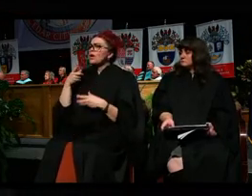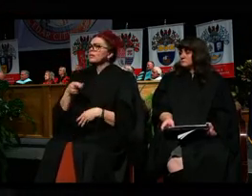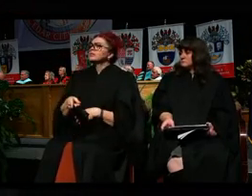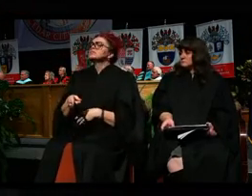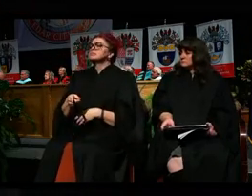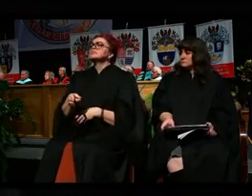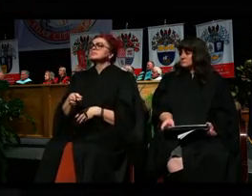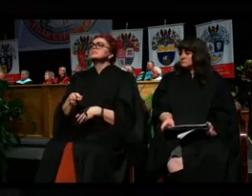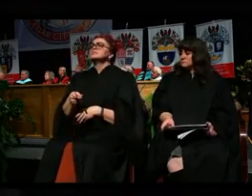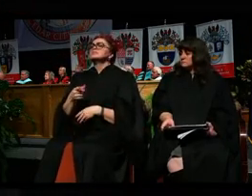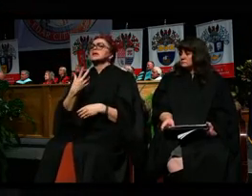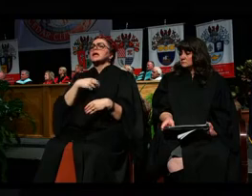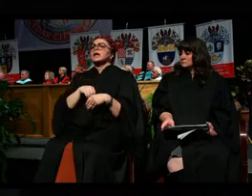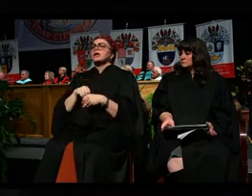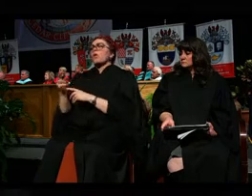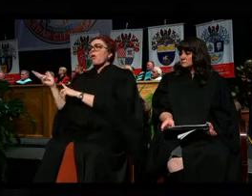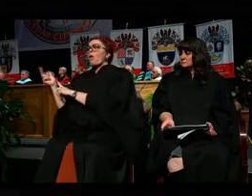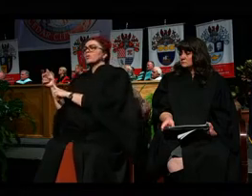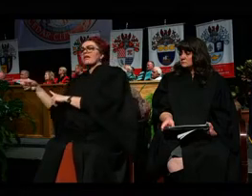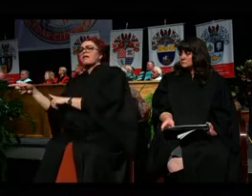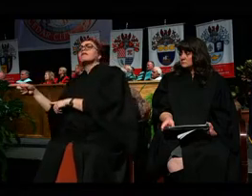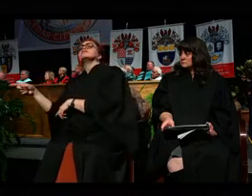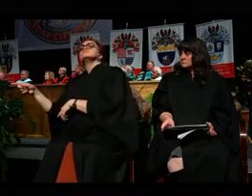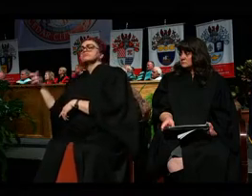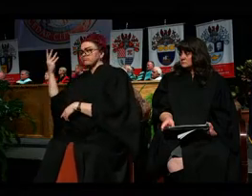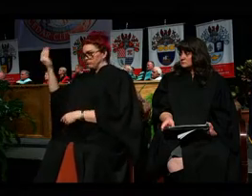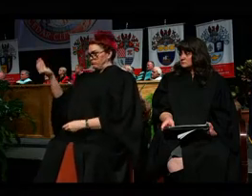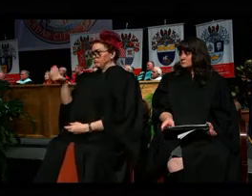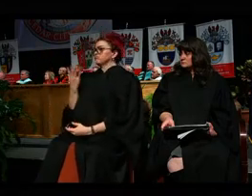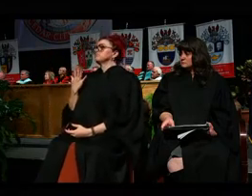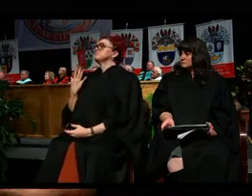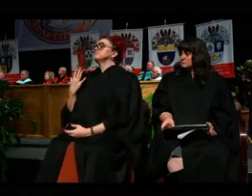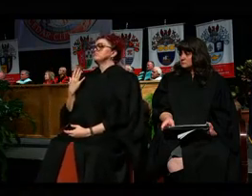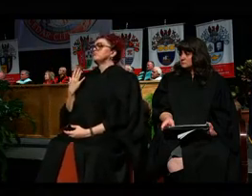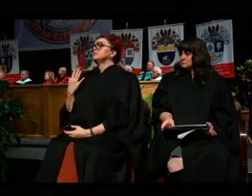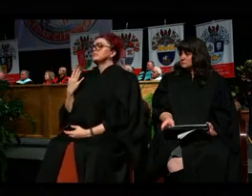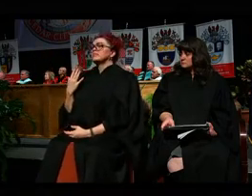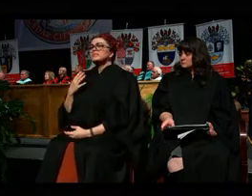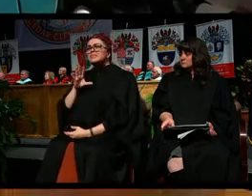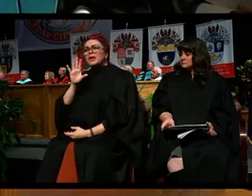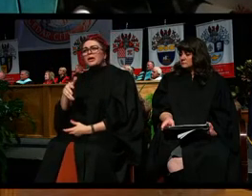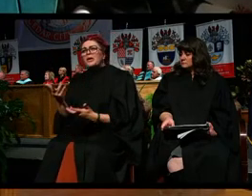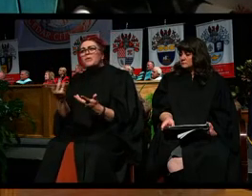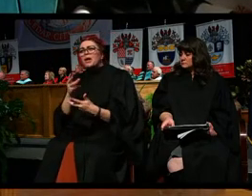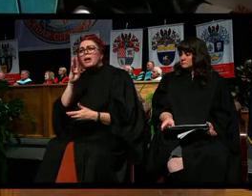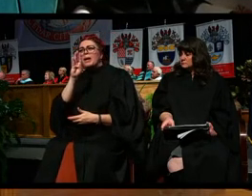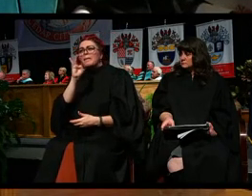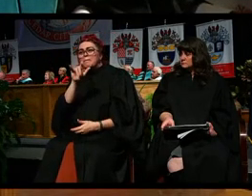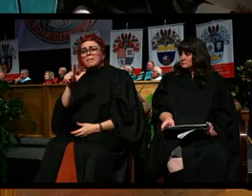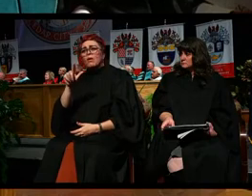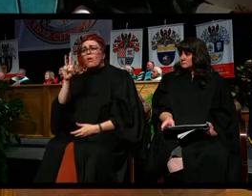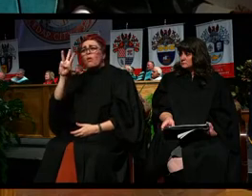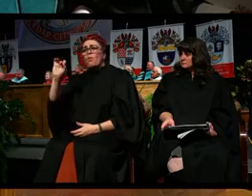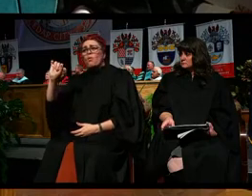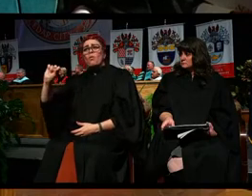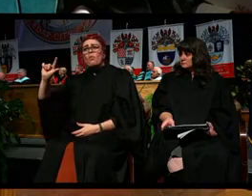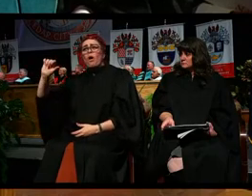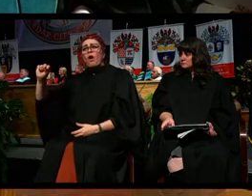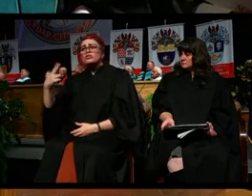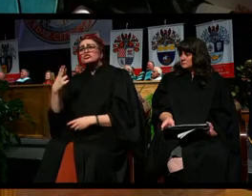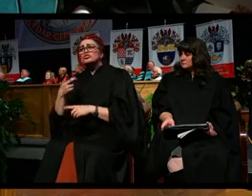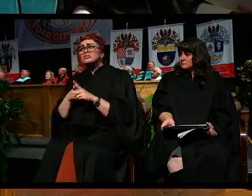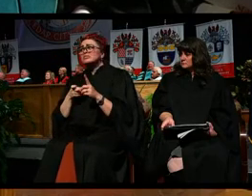Packer Hotel?" He told me the speech. It was Bill Walsh's big game speech. He pulled it right out of the